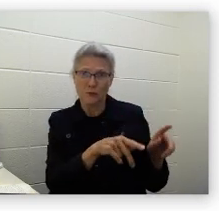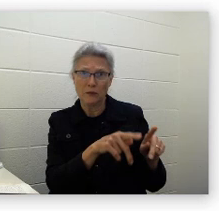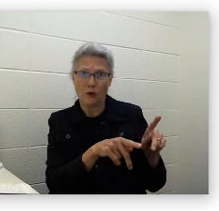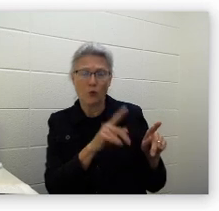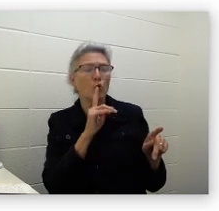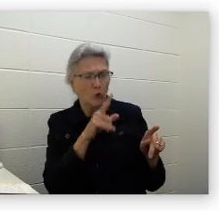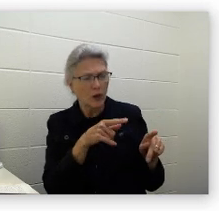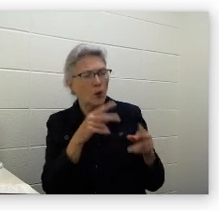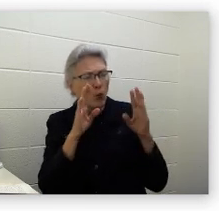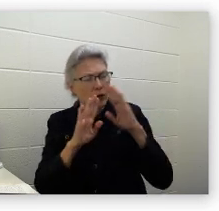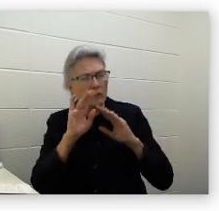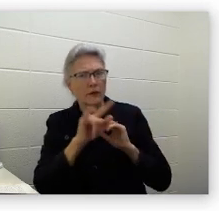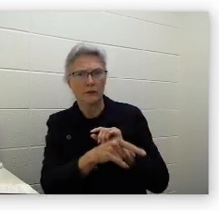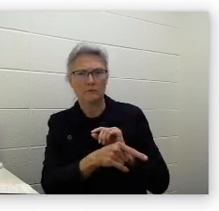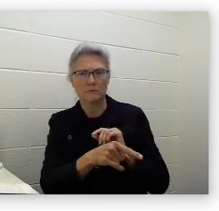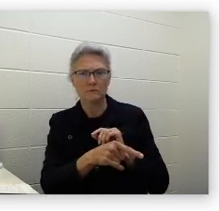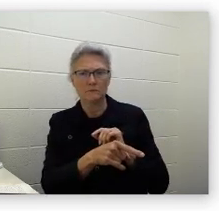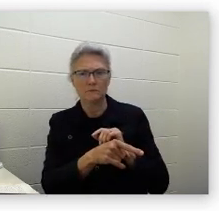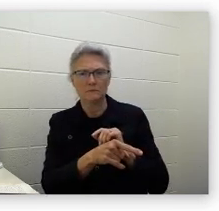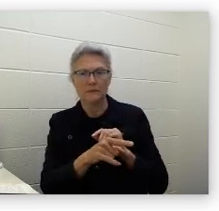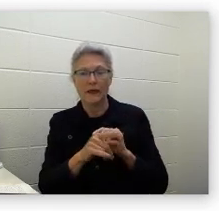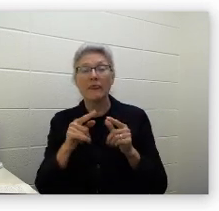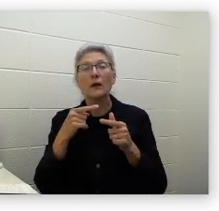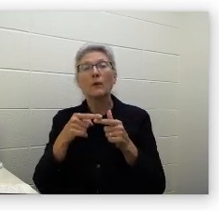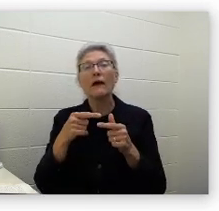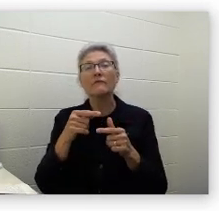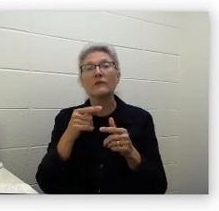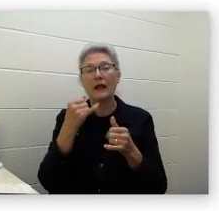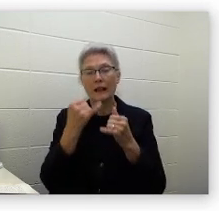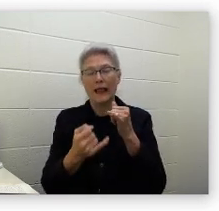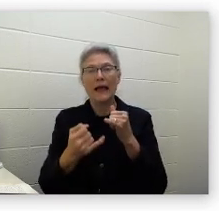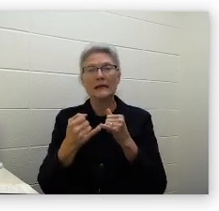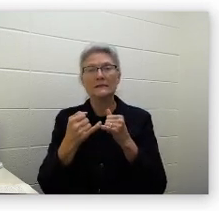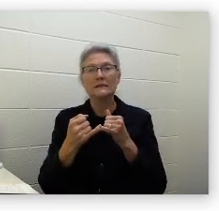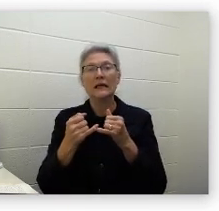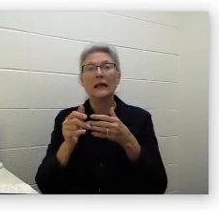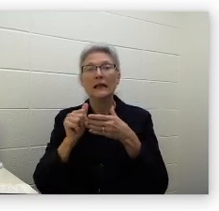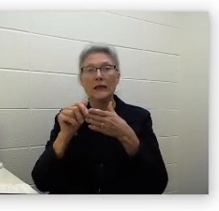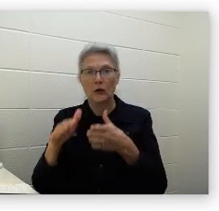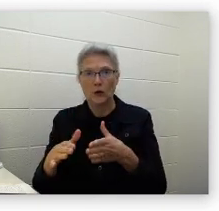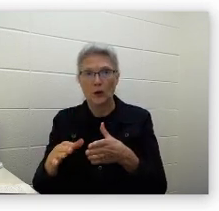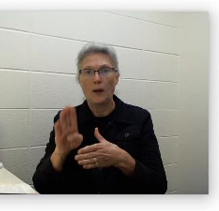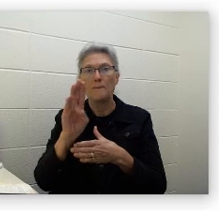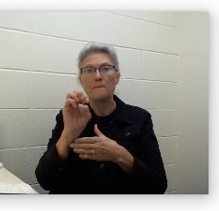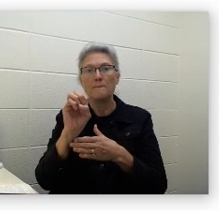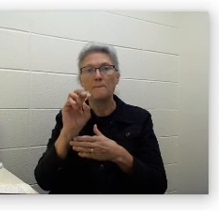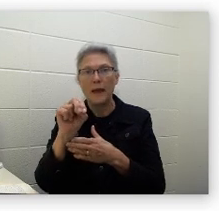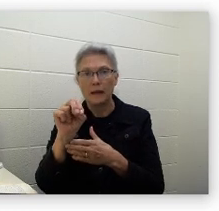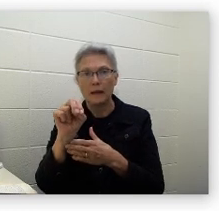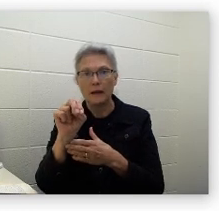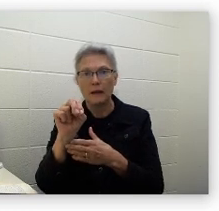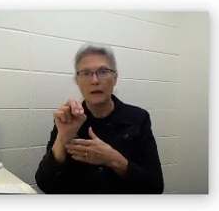He's really worried about them. And then we have our last town leader, Ben.